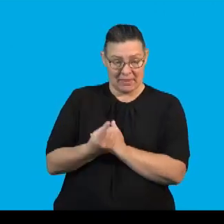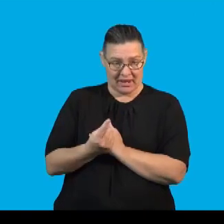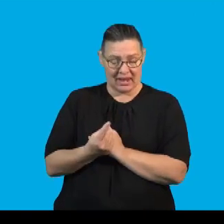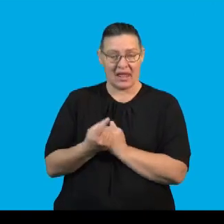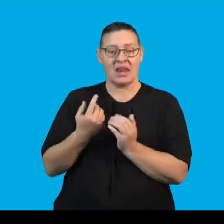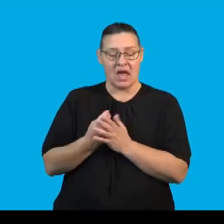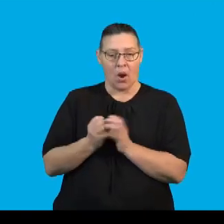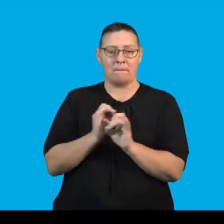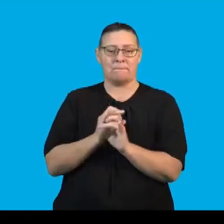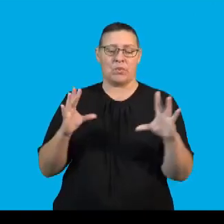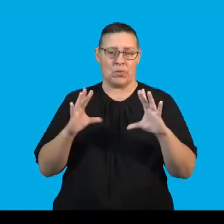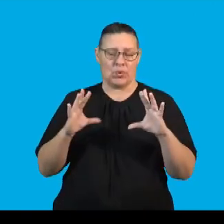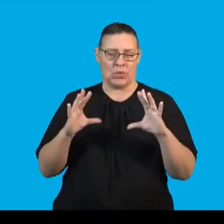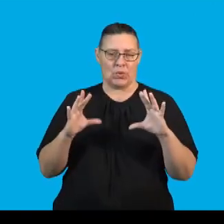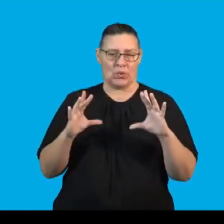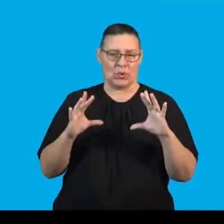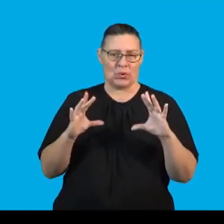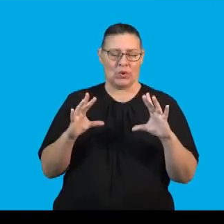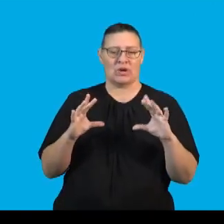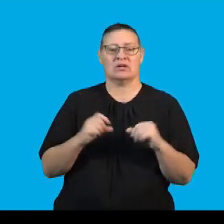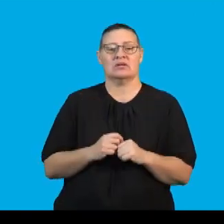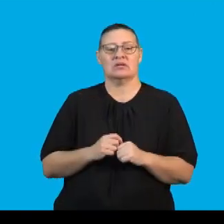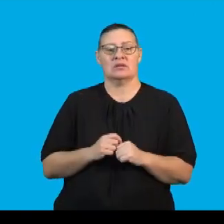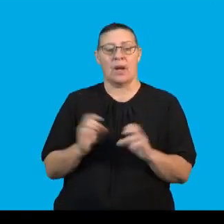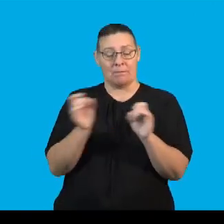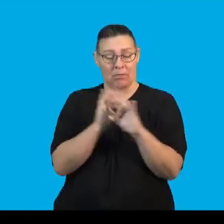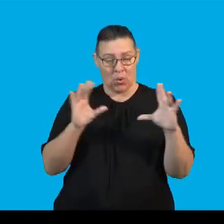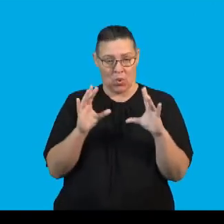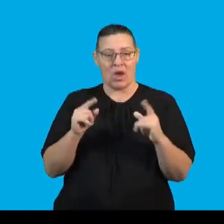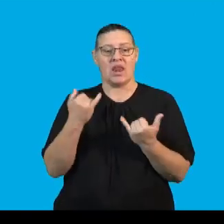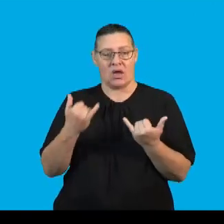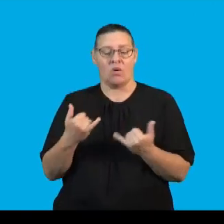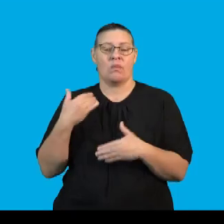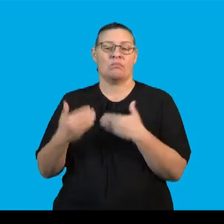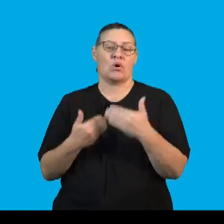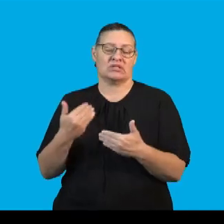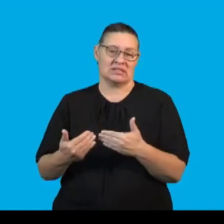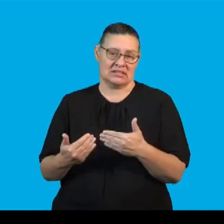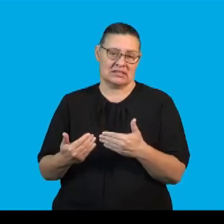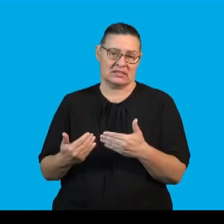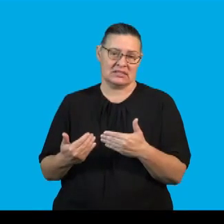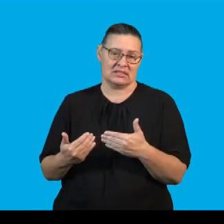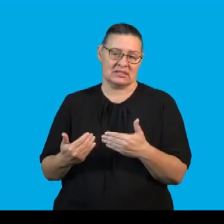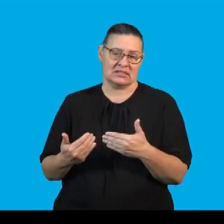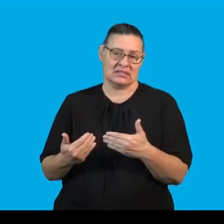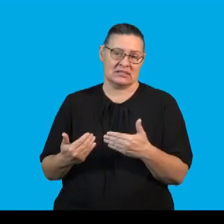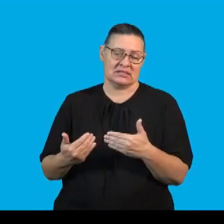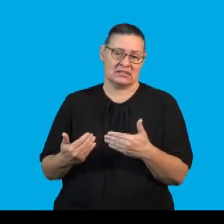takes place. This is now rupturing. The Graafian follicle is rupturing. Hence, we spoke about the process of